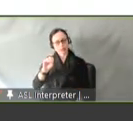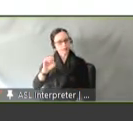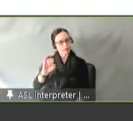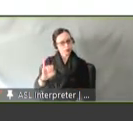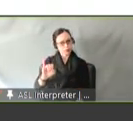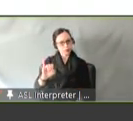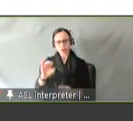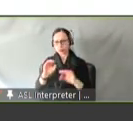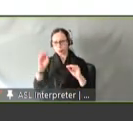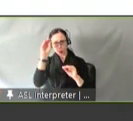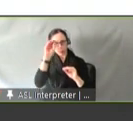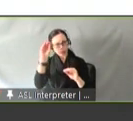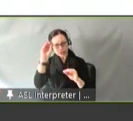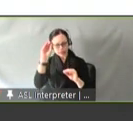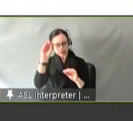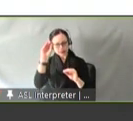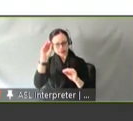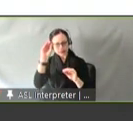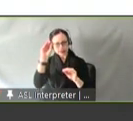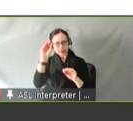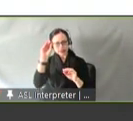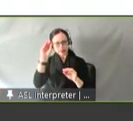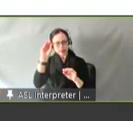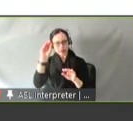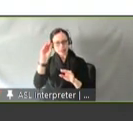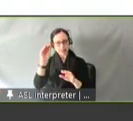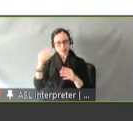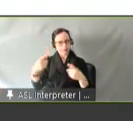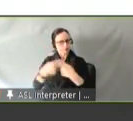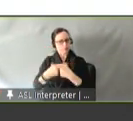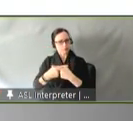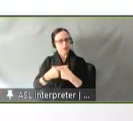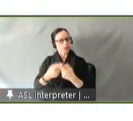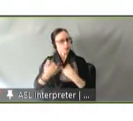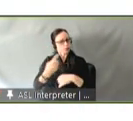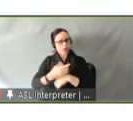any opinions expressed today are my own personal opinions. Next slide.